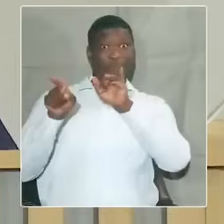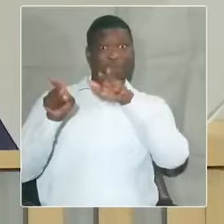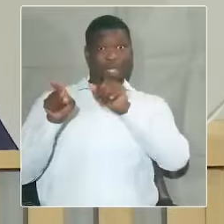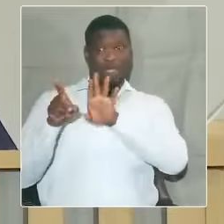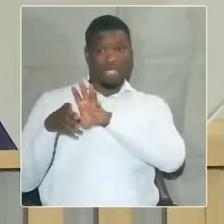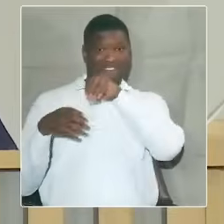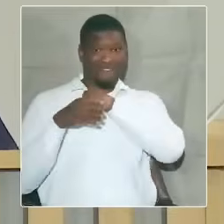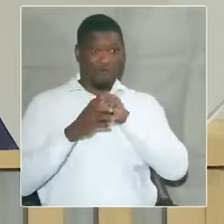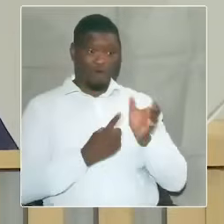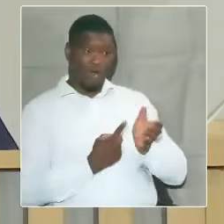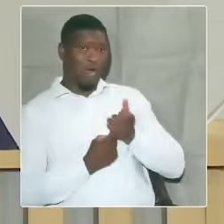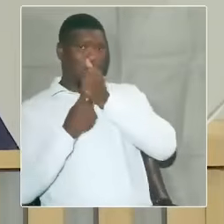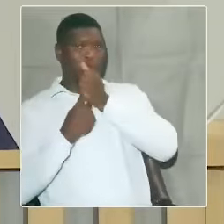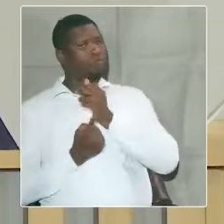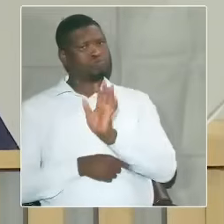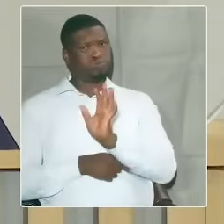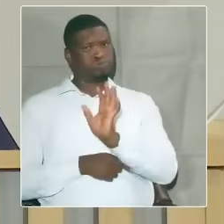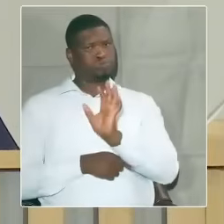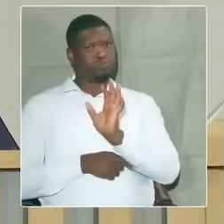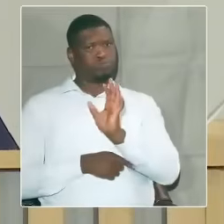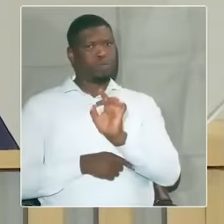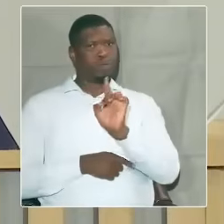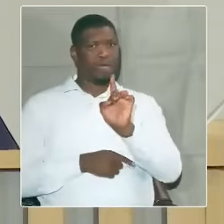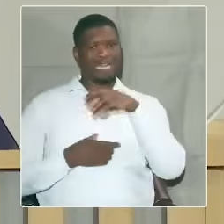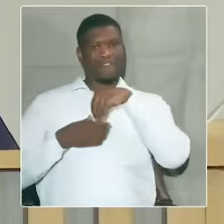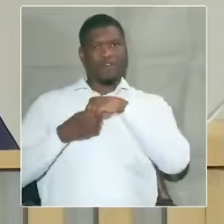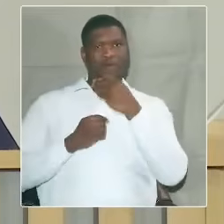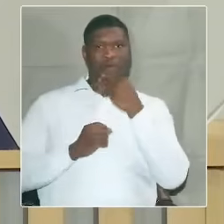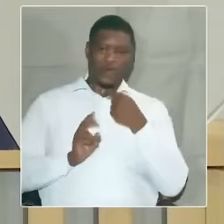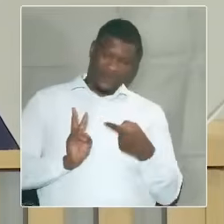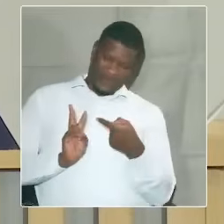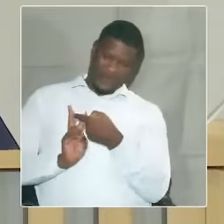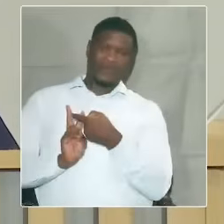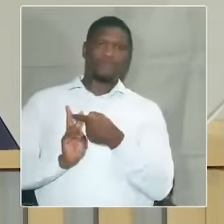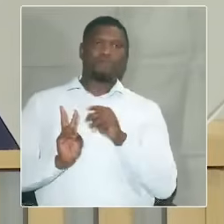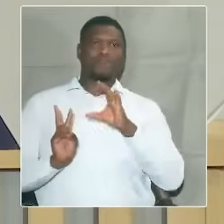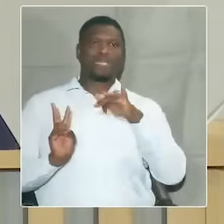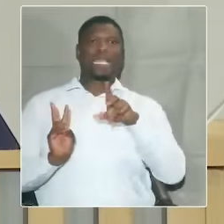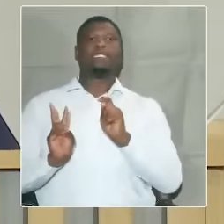No. He did not implicate him in the kidnapping. He implicated